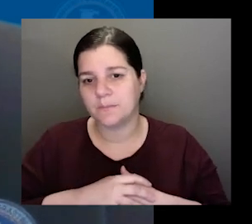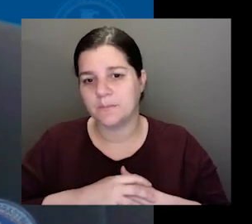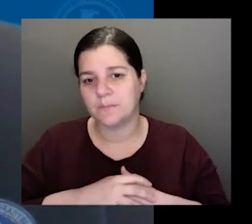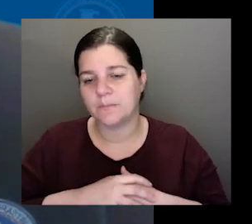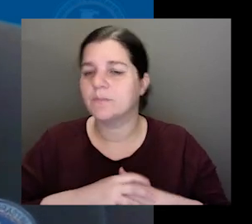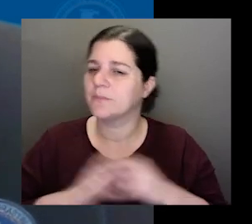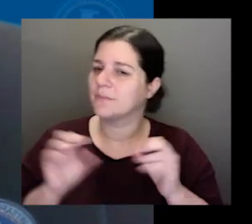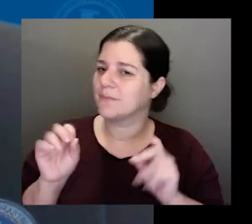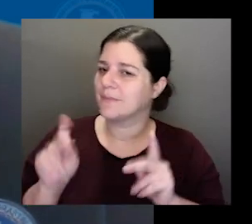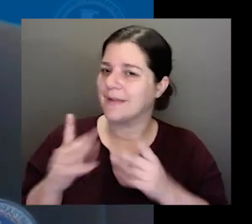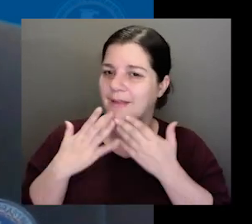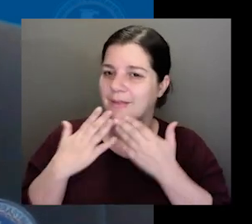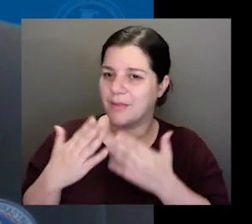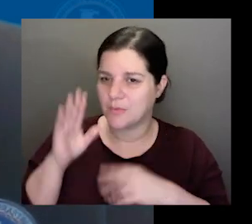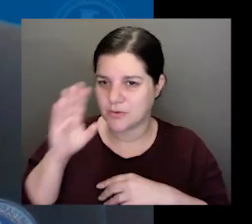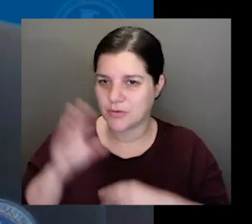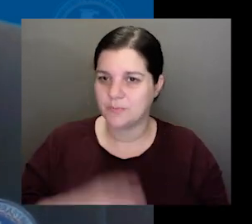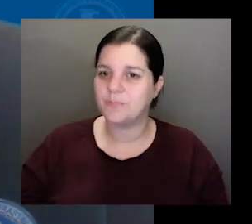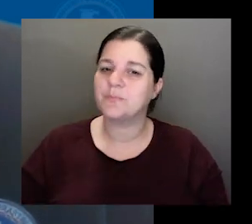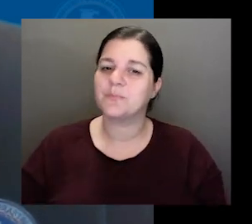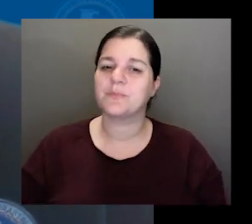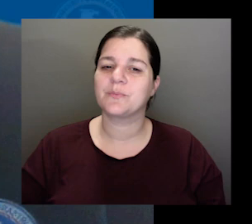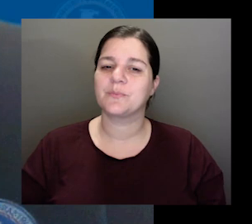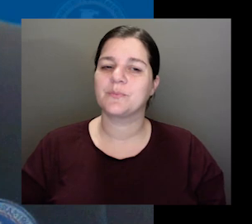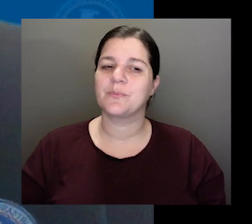Thank you, sir.